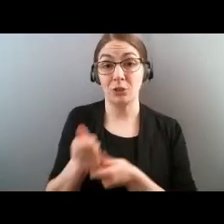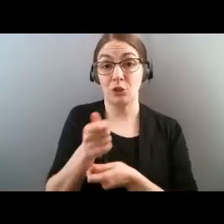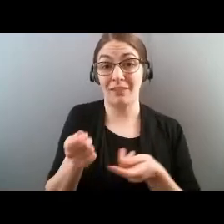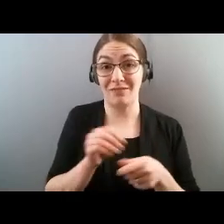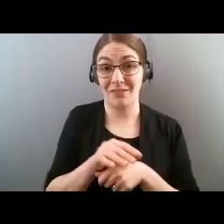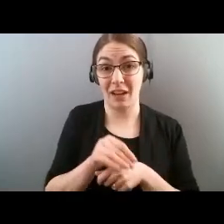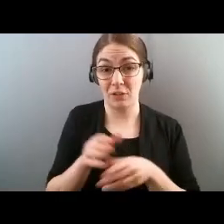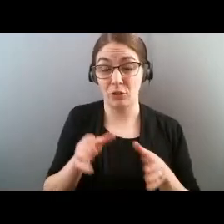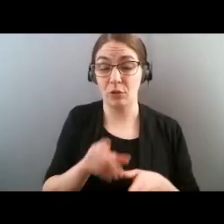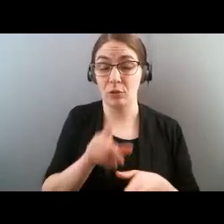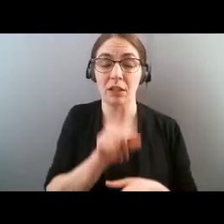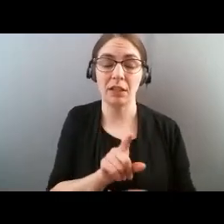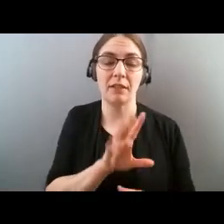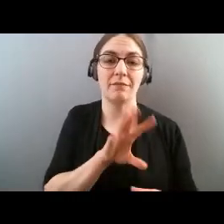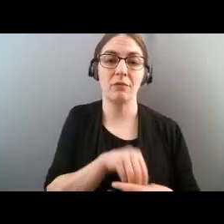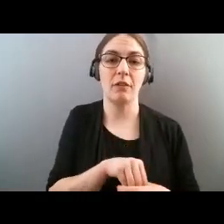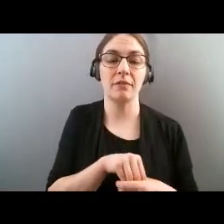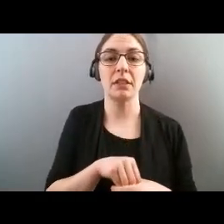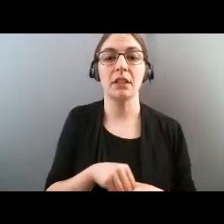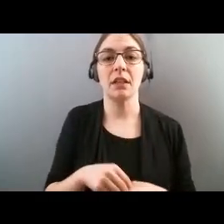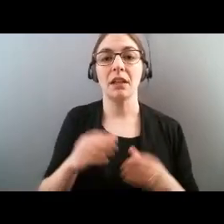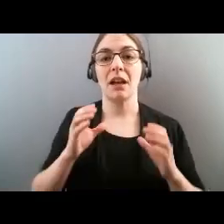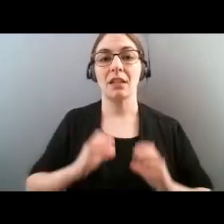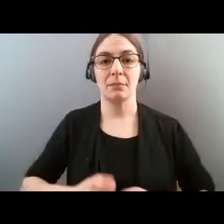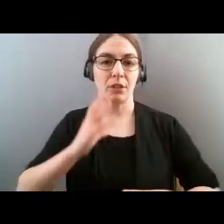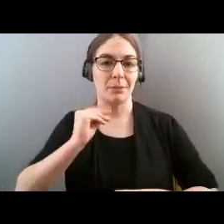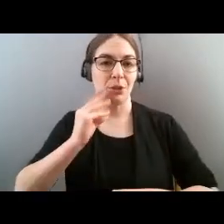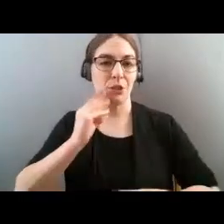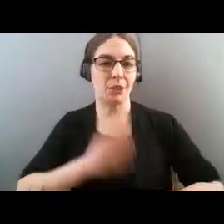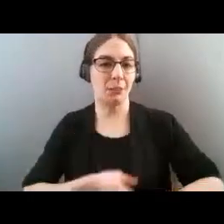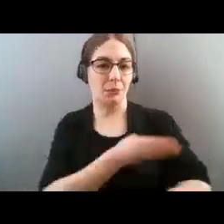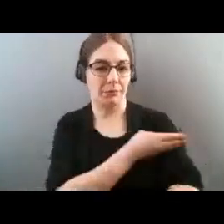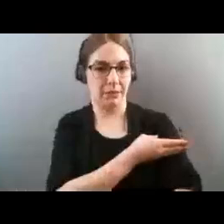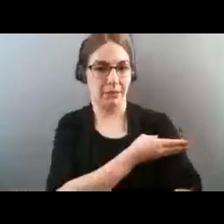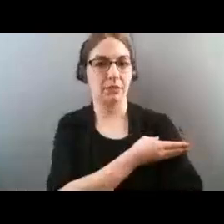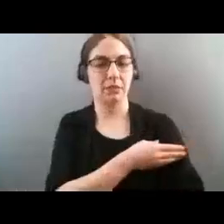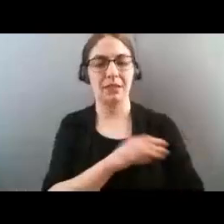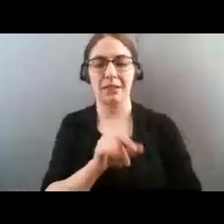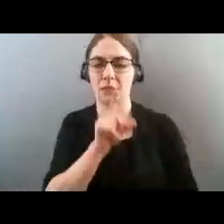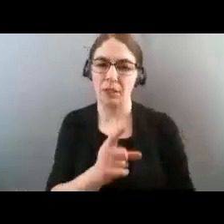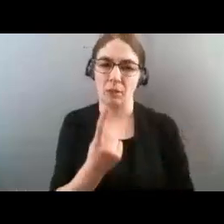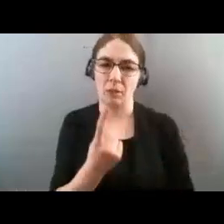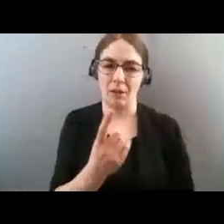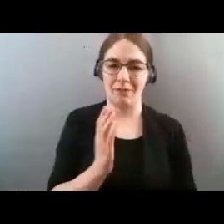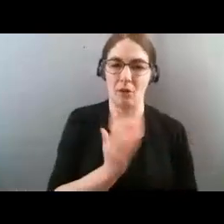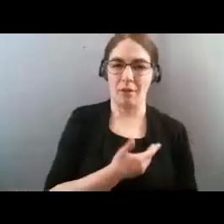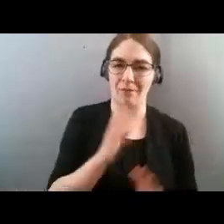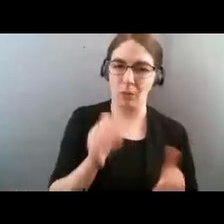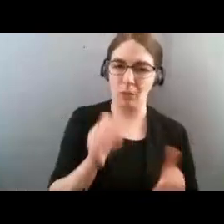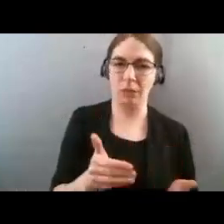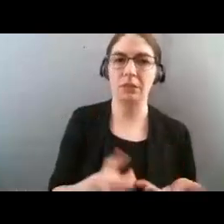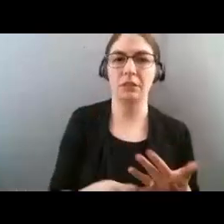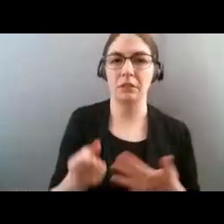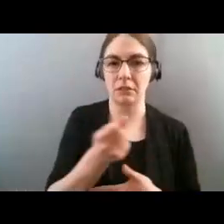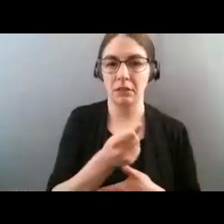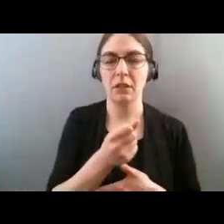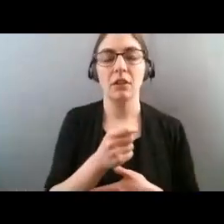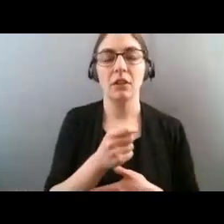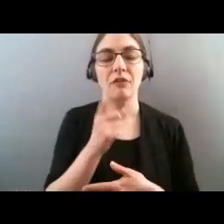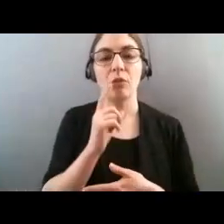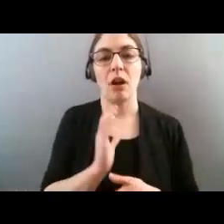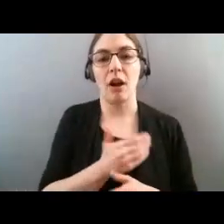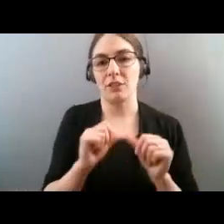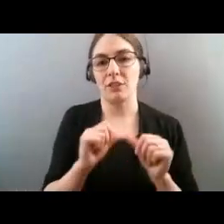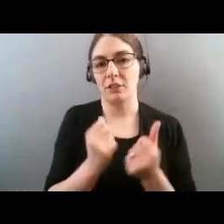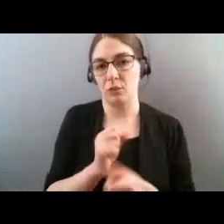experience improvements over the last couple of years, which has been a major focus of our agency's work. And along the way, I